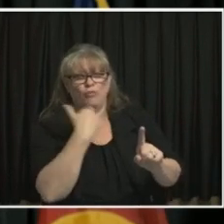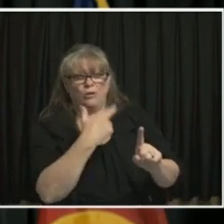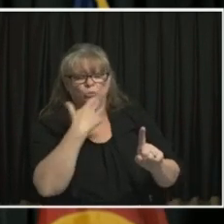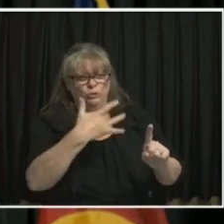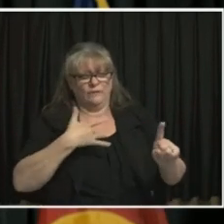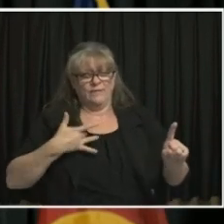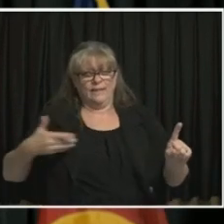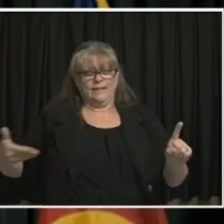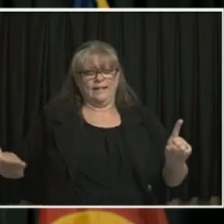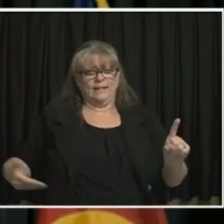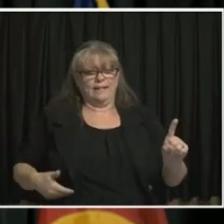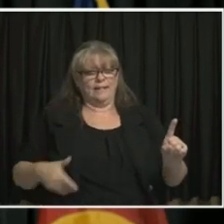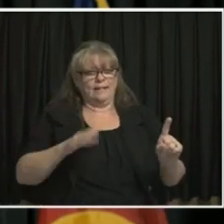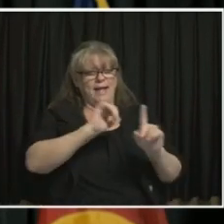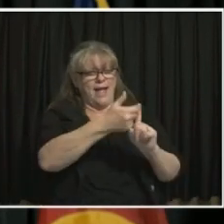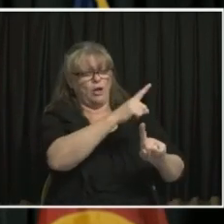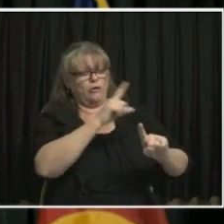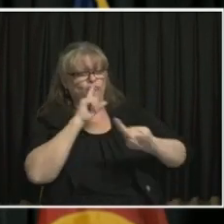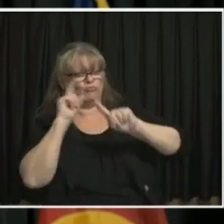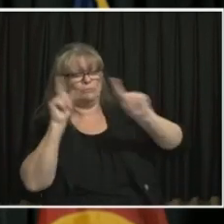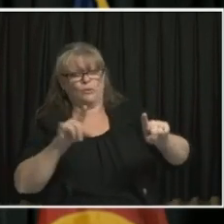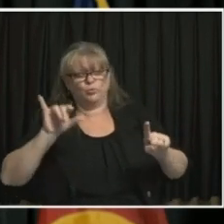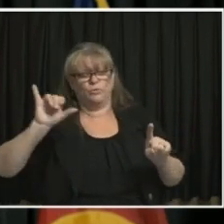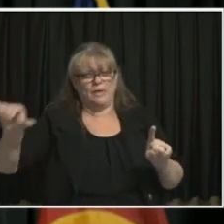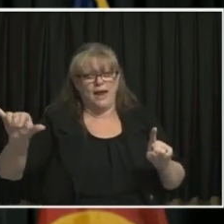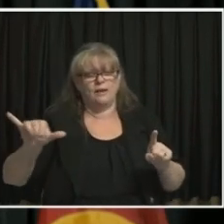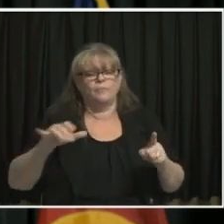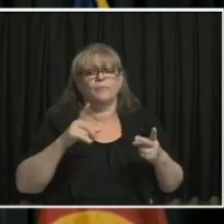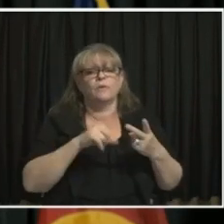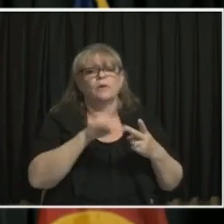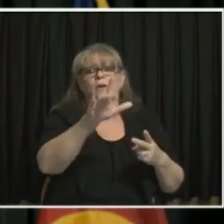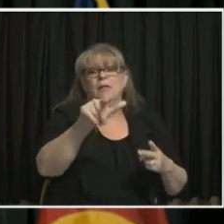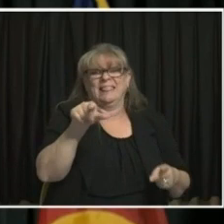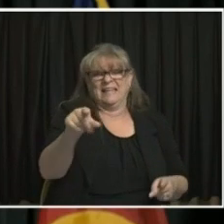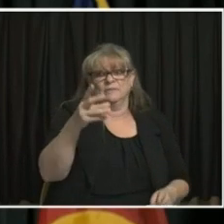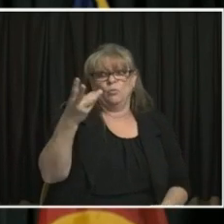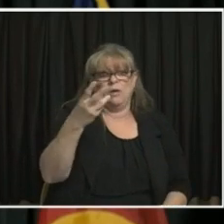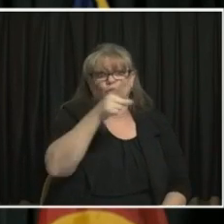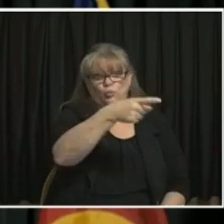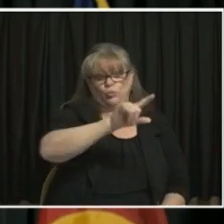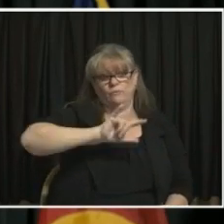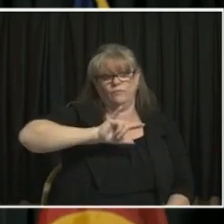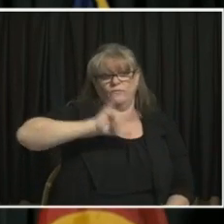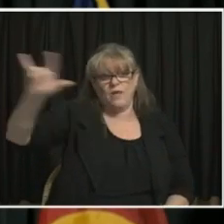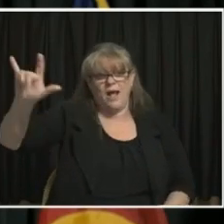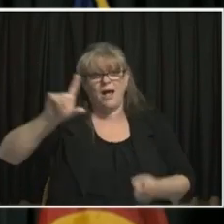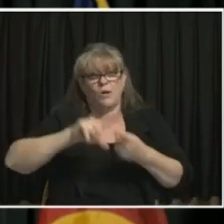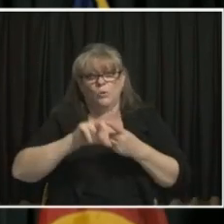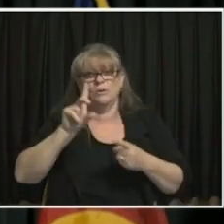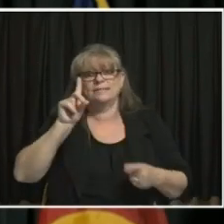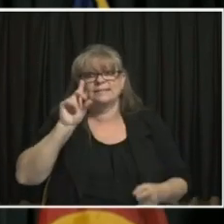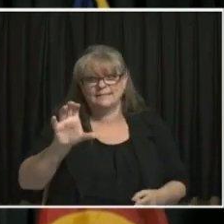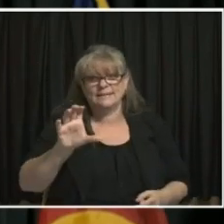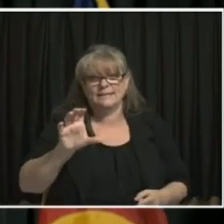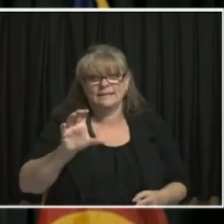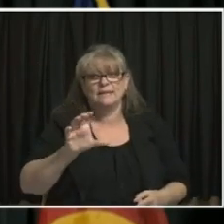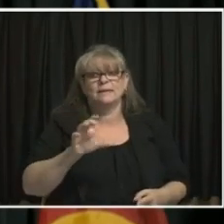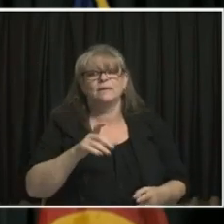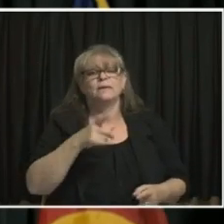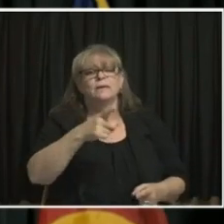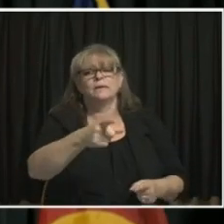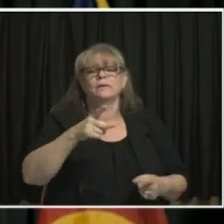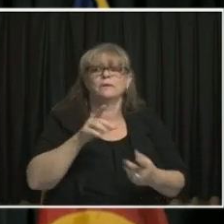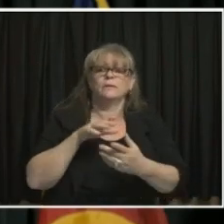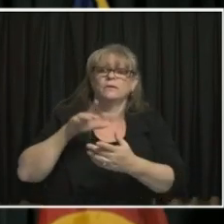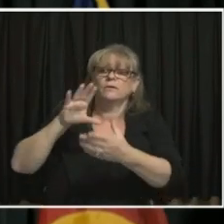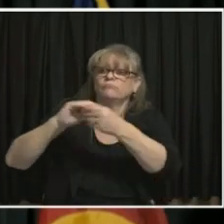first question. The second one is, when you go to Washington on Wednesday, you described some people there living in an ivory tower.